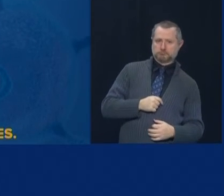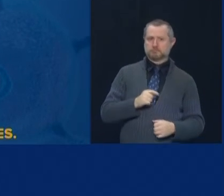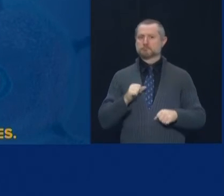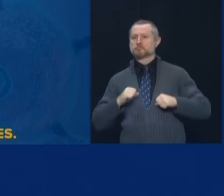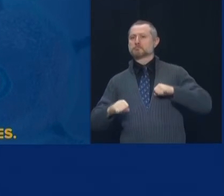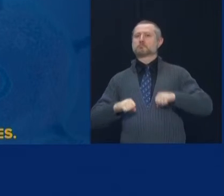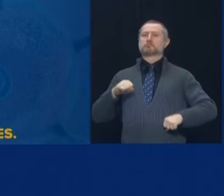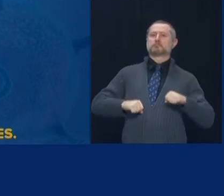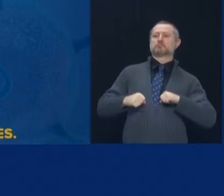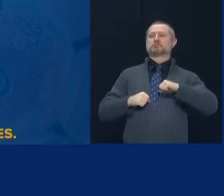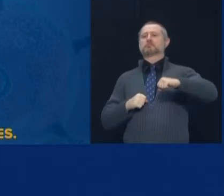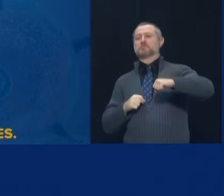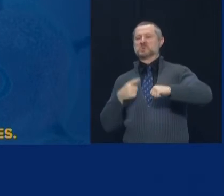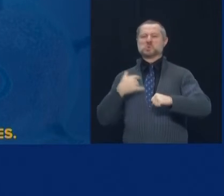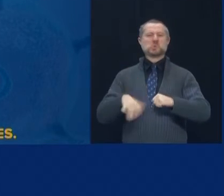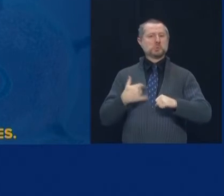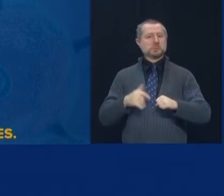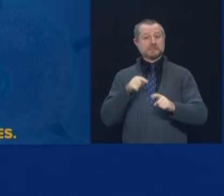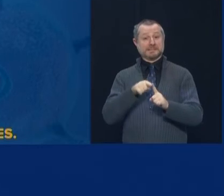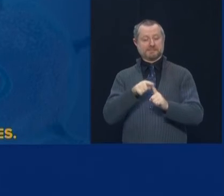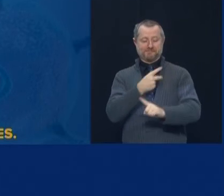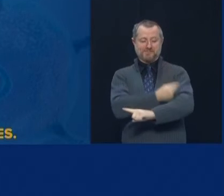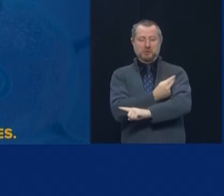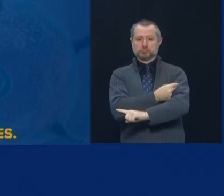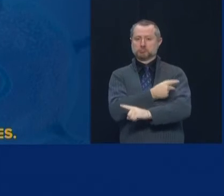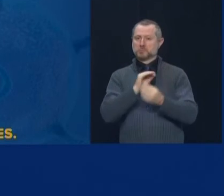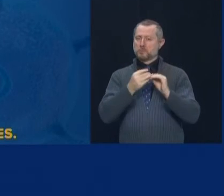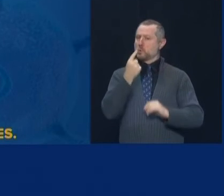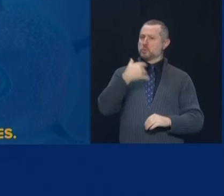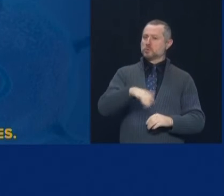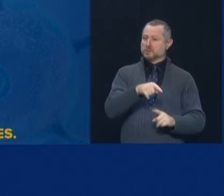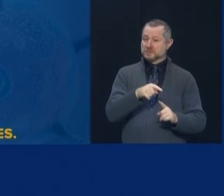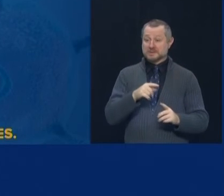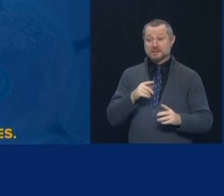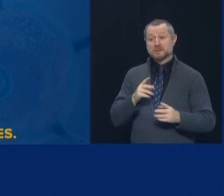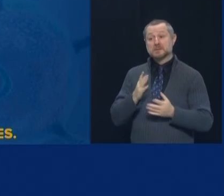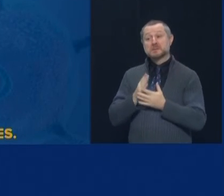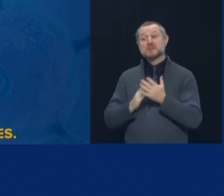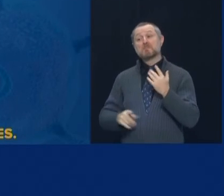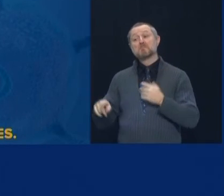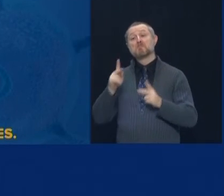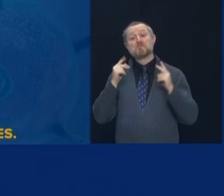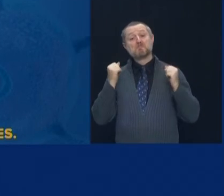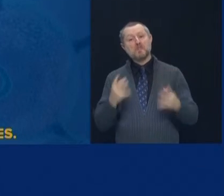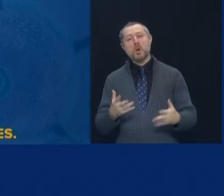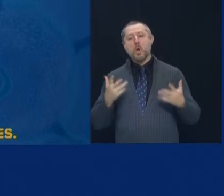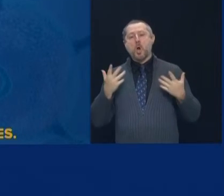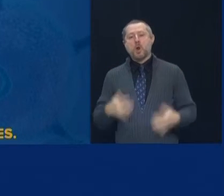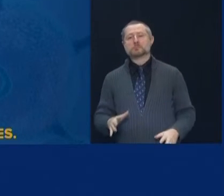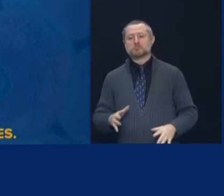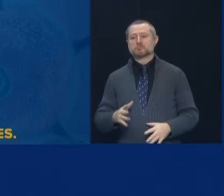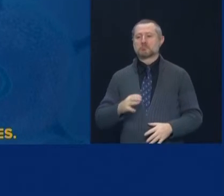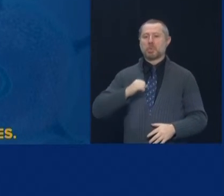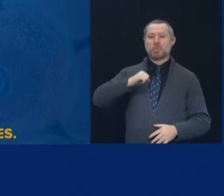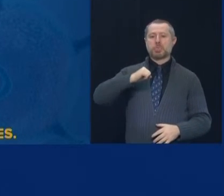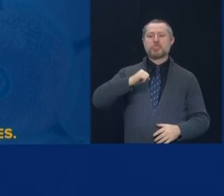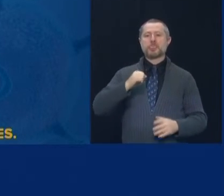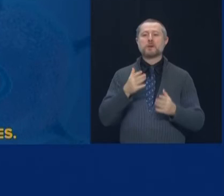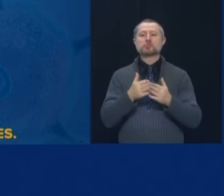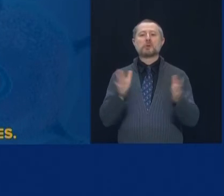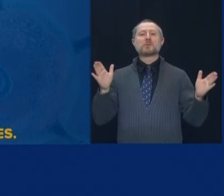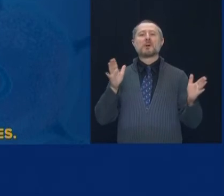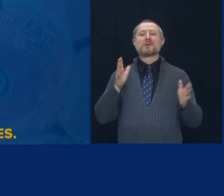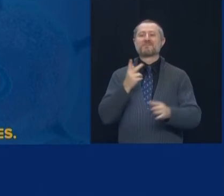specifically. You have a high skepticism rate about vaccines in general. Remember what we went through with the